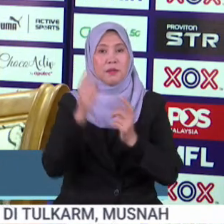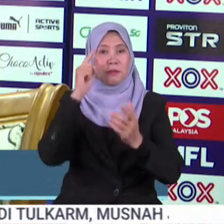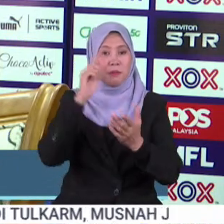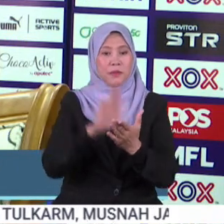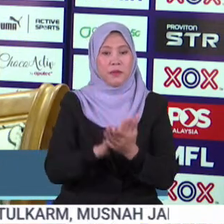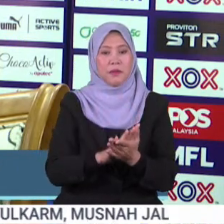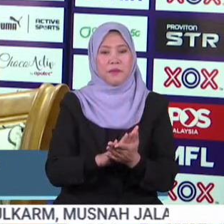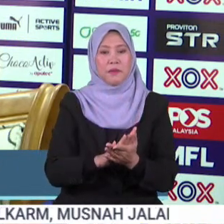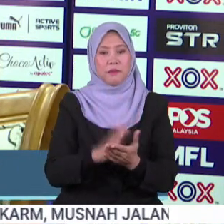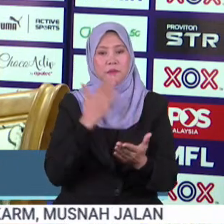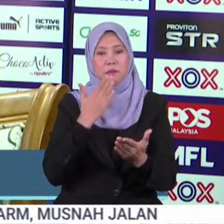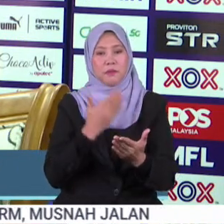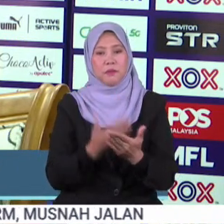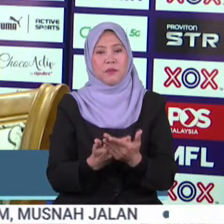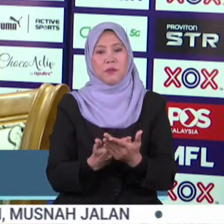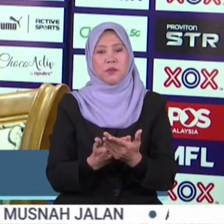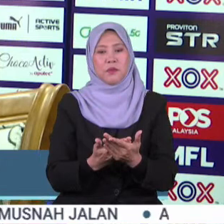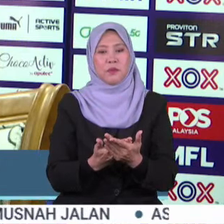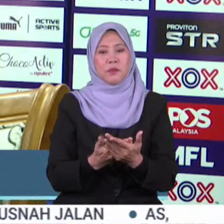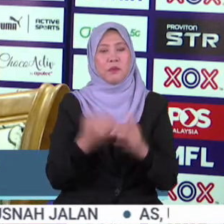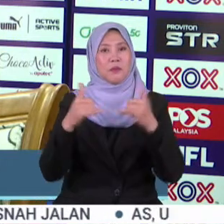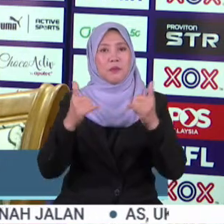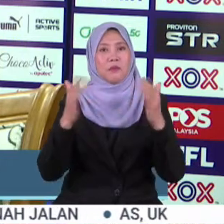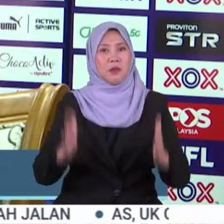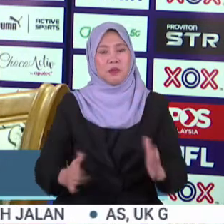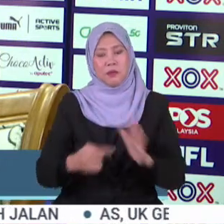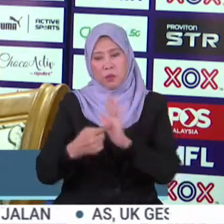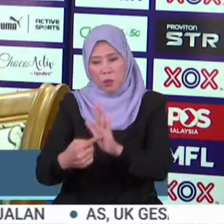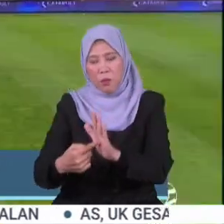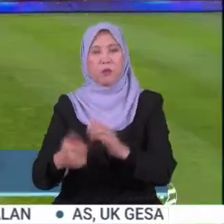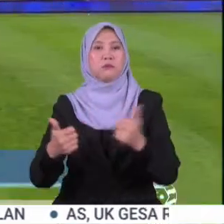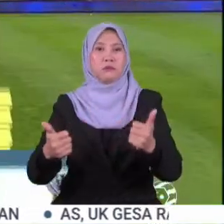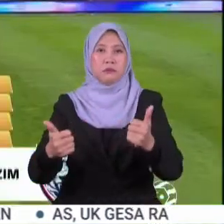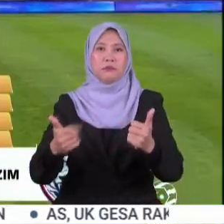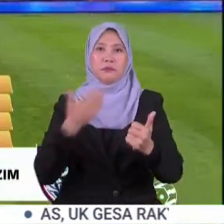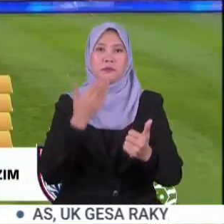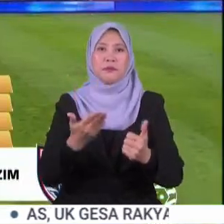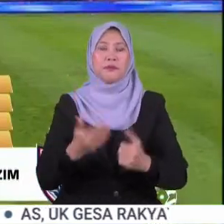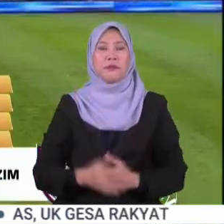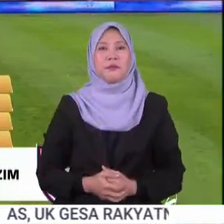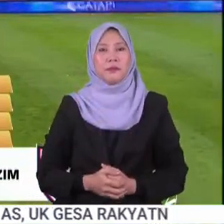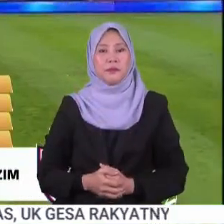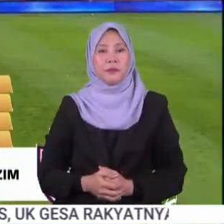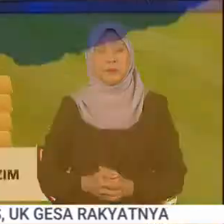make a very good first half. I think the players perform very well.